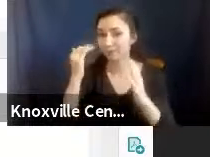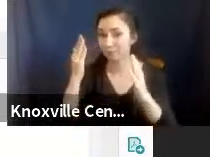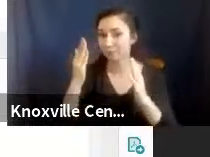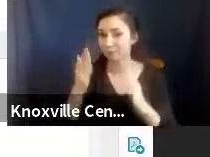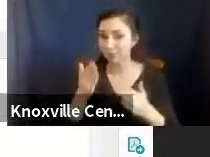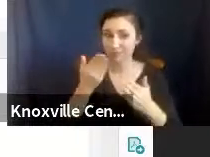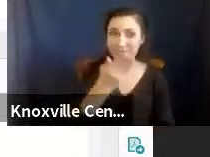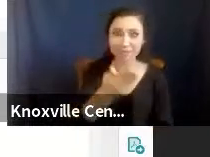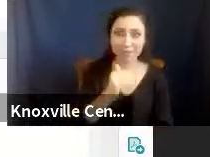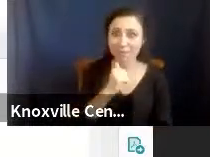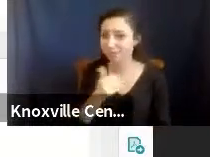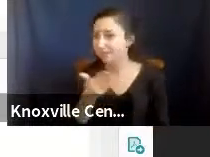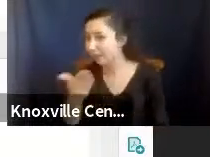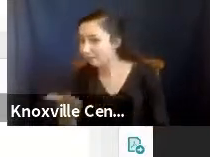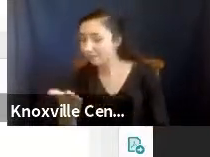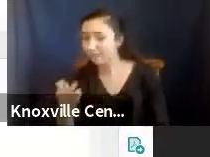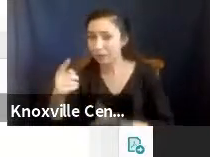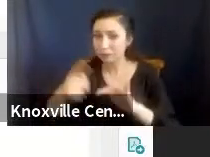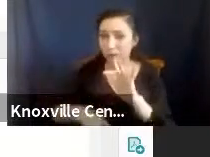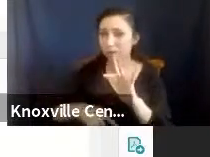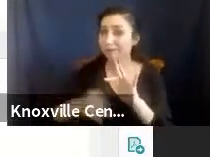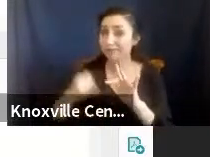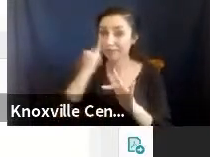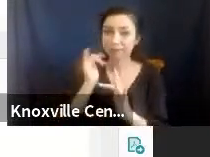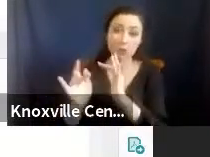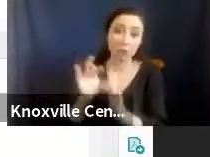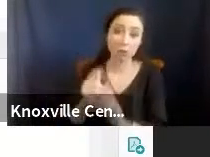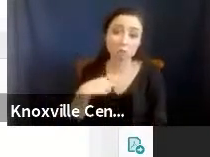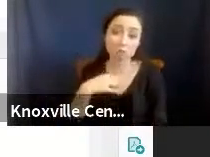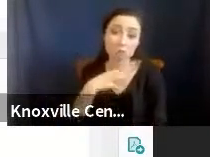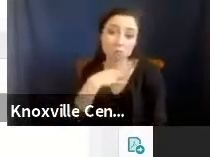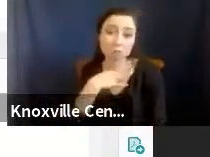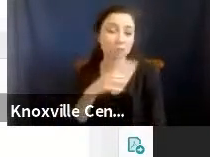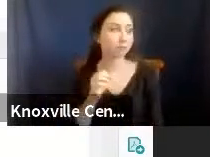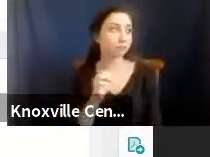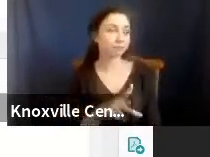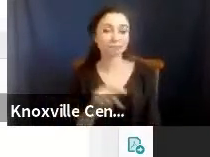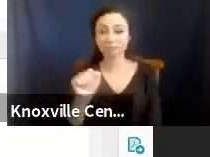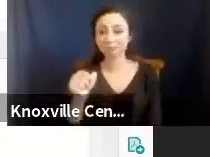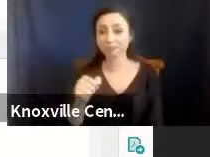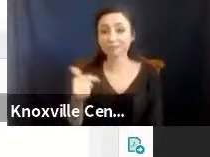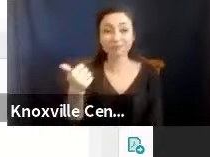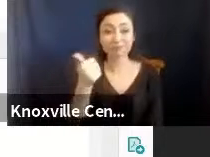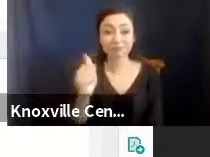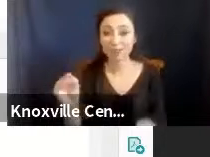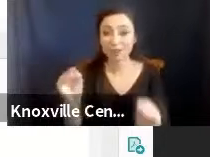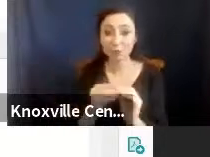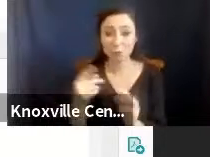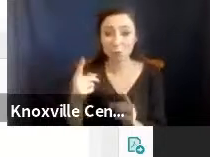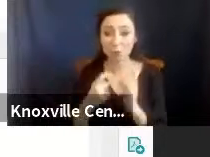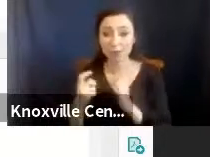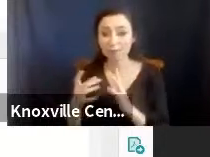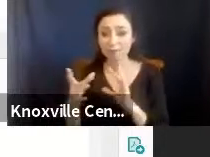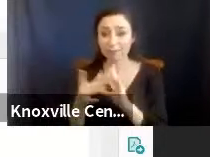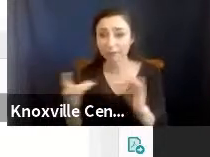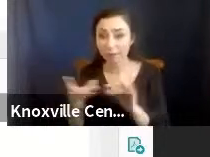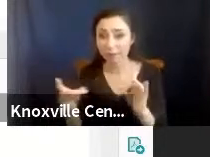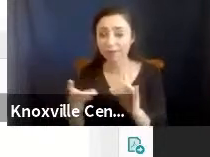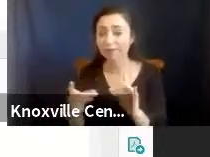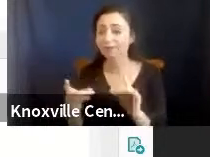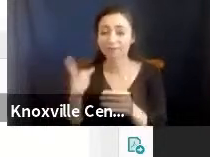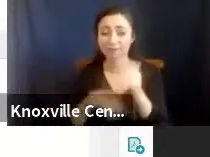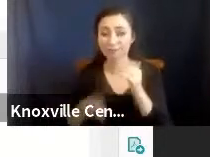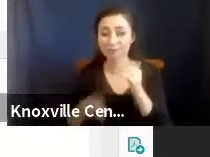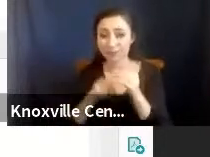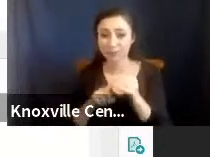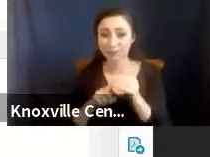or absent if they're online. Okay. Yeah. Okay. Any other questions, comments? regarding